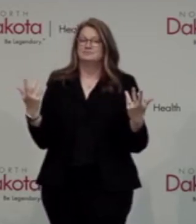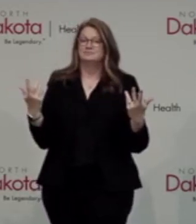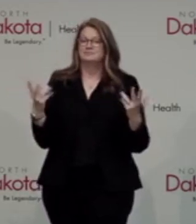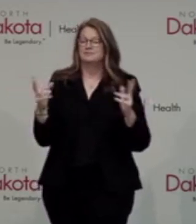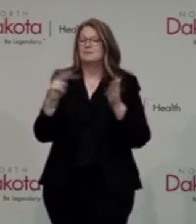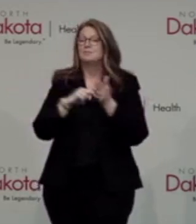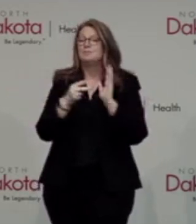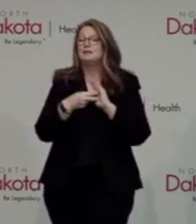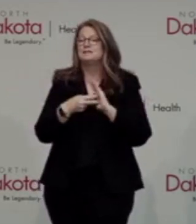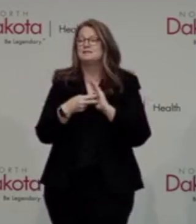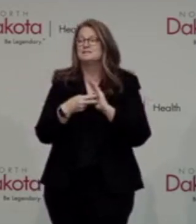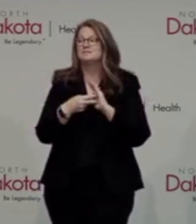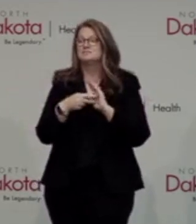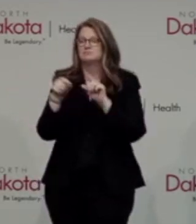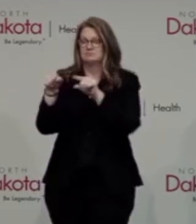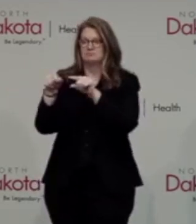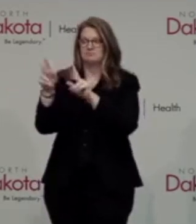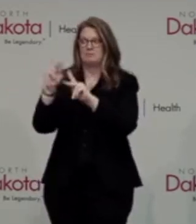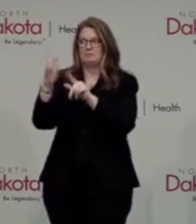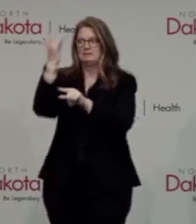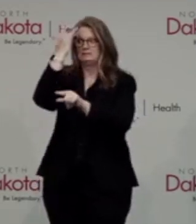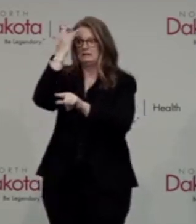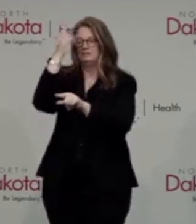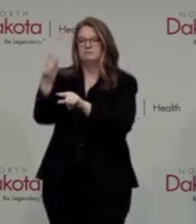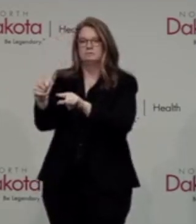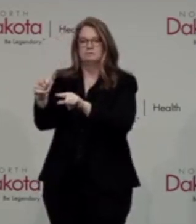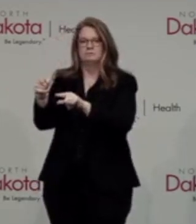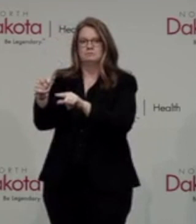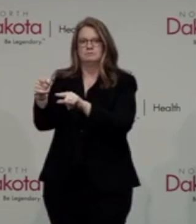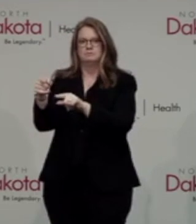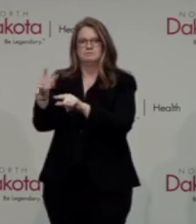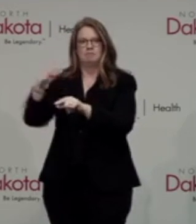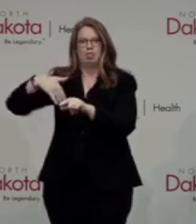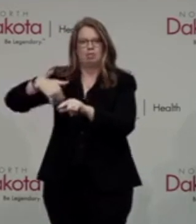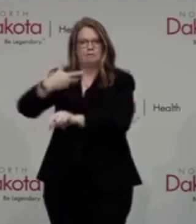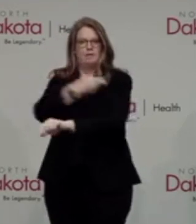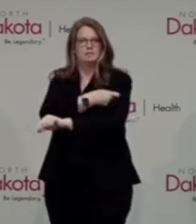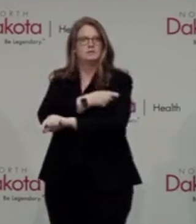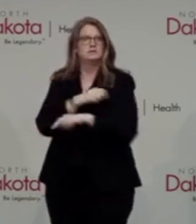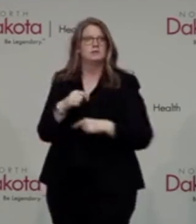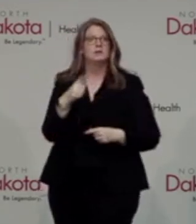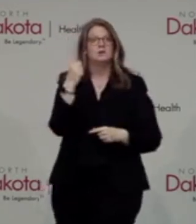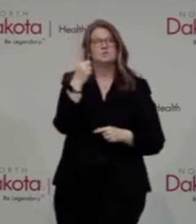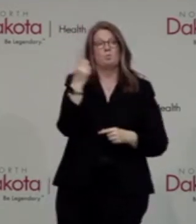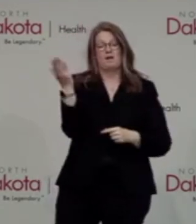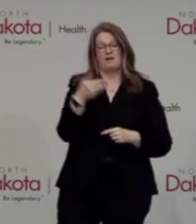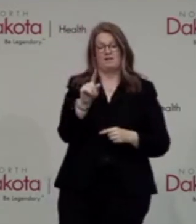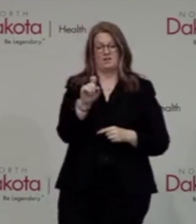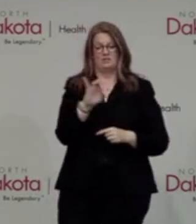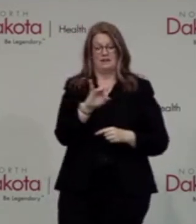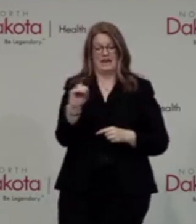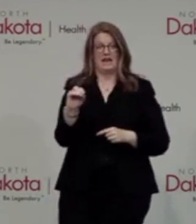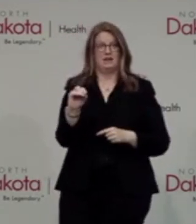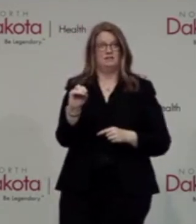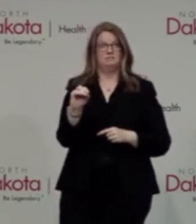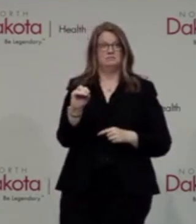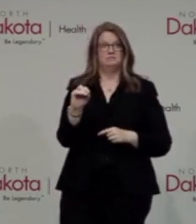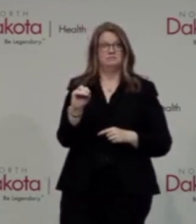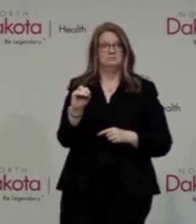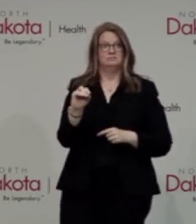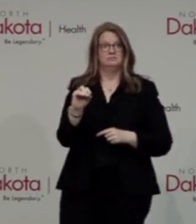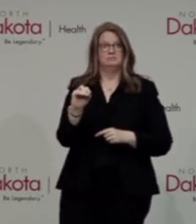that are unvaccinated, because just 1 in 180 fully vaccinated citizens have tested positive